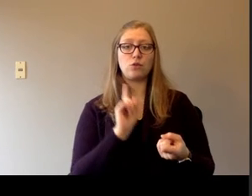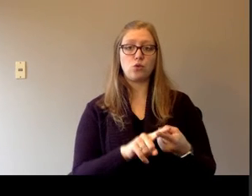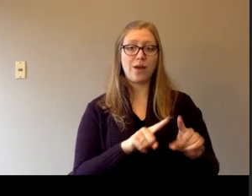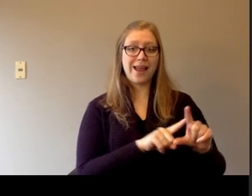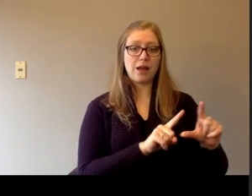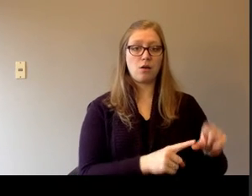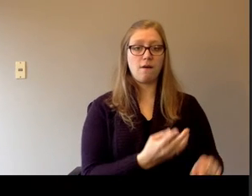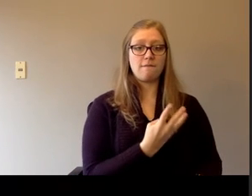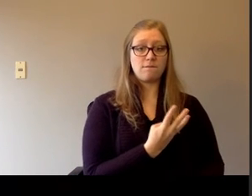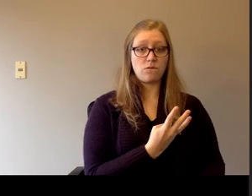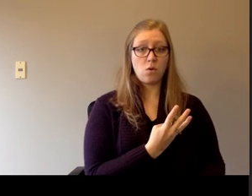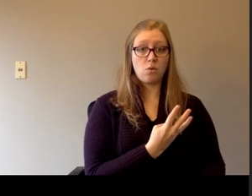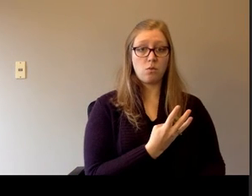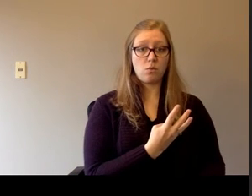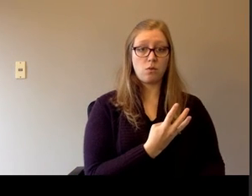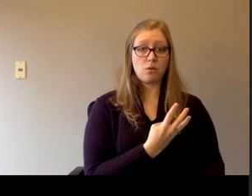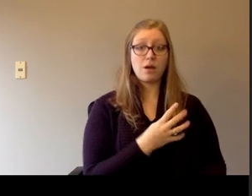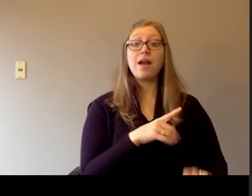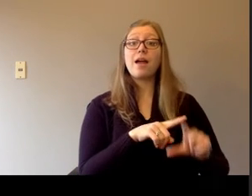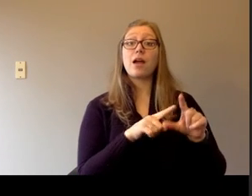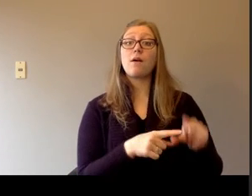exterior